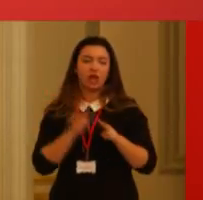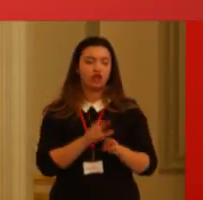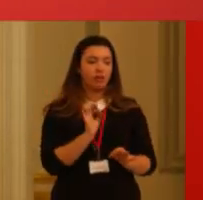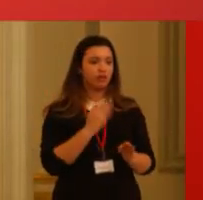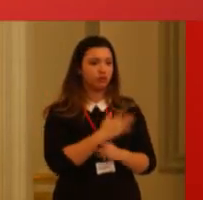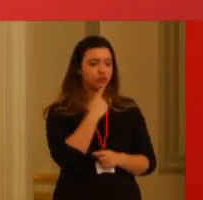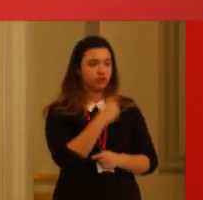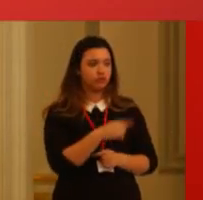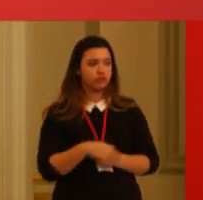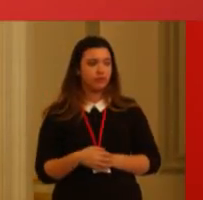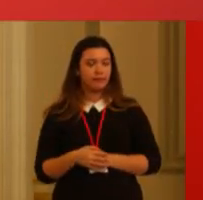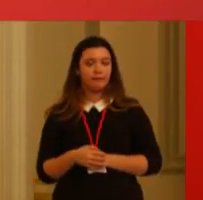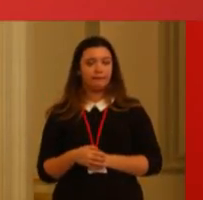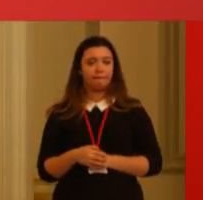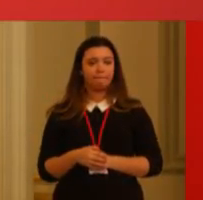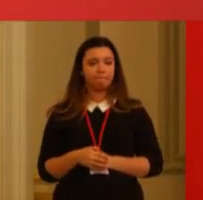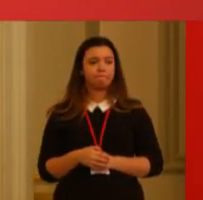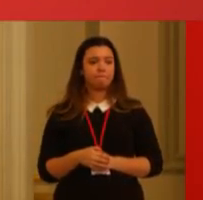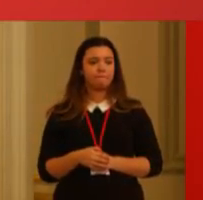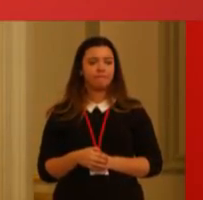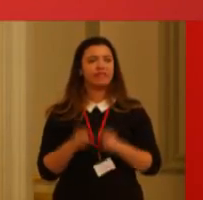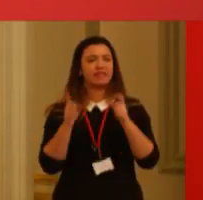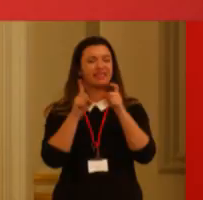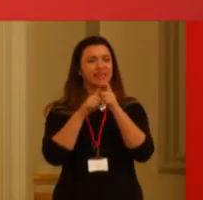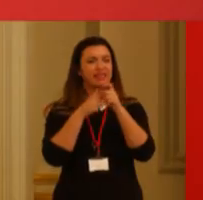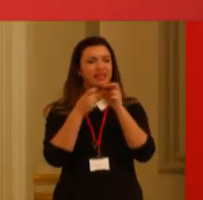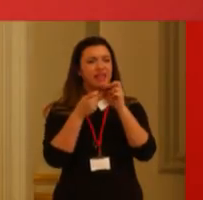will, because I'm part of that working group. And it says there,